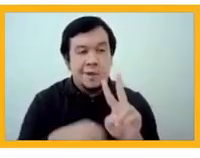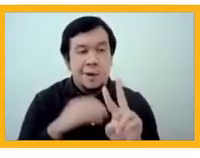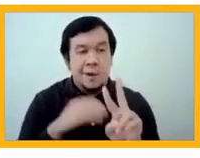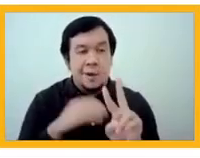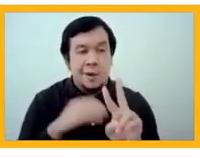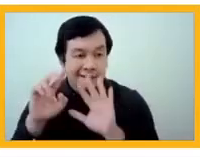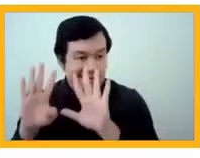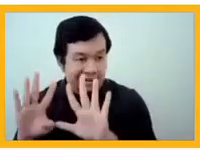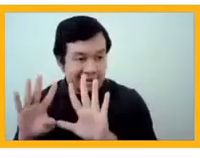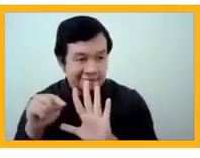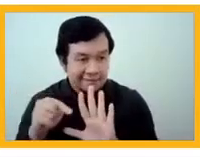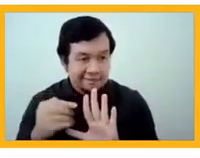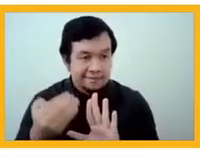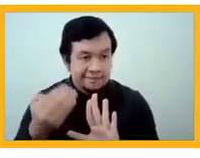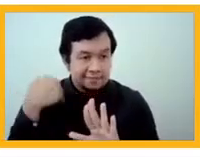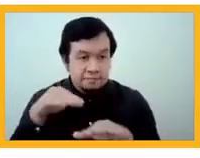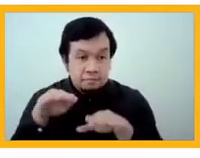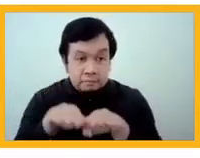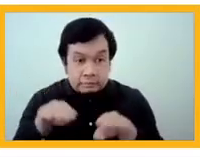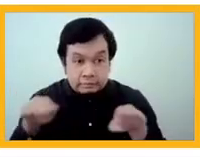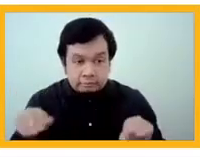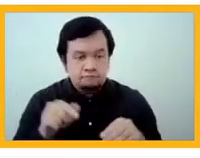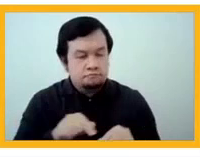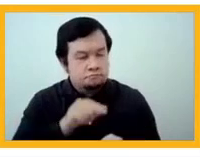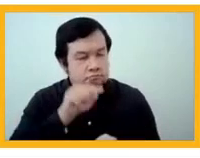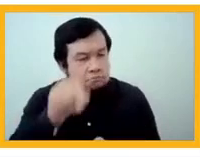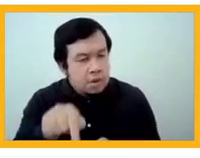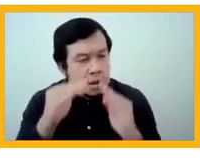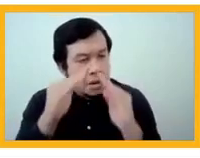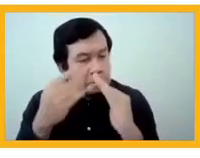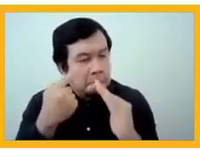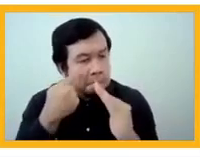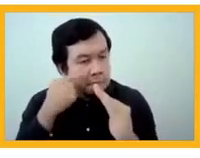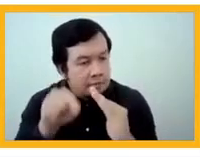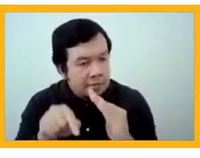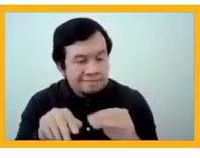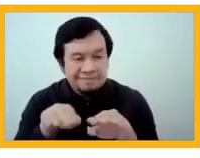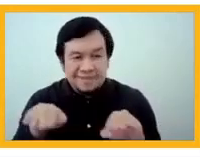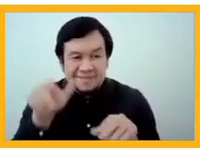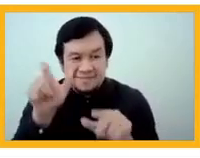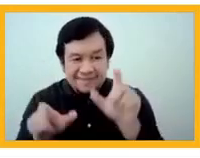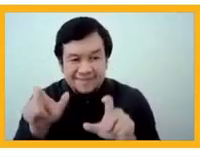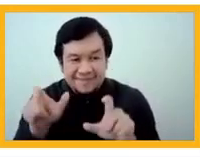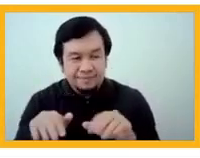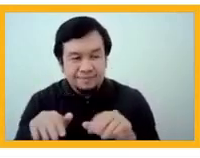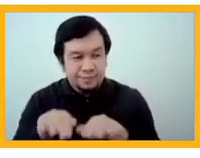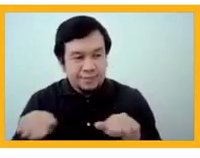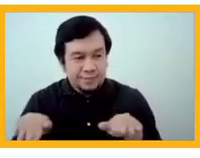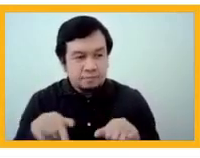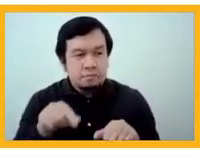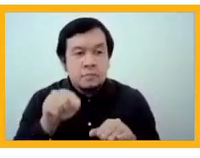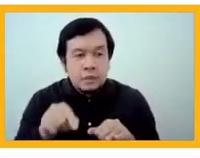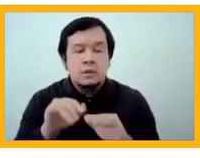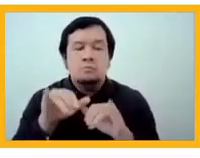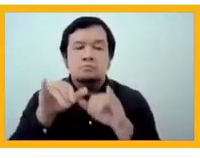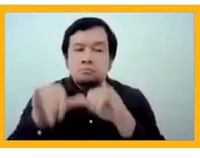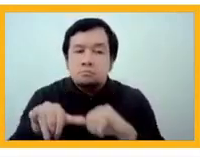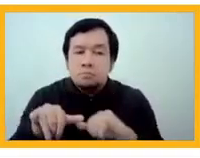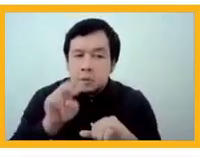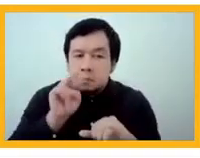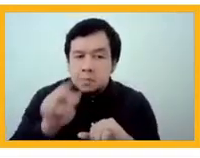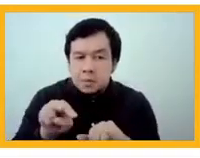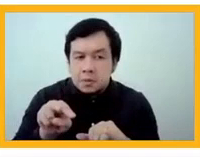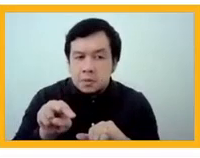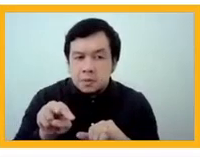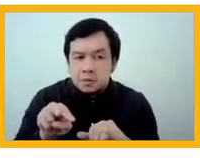center where they spent about 60 to 90 minutes working at the sessions, about half of it on the technology, about half of it in just